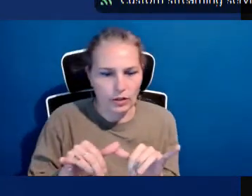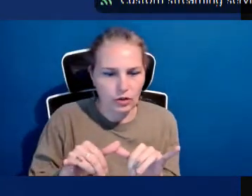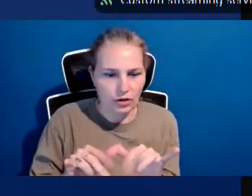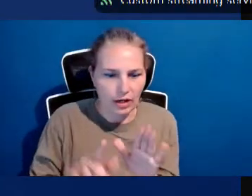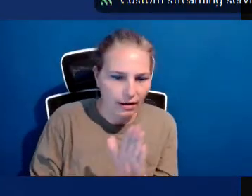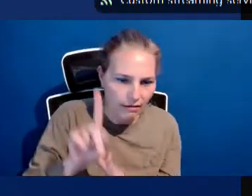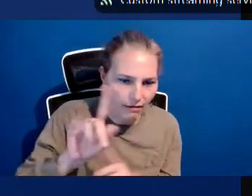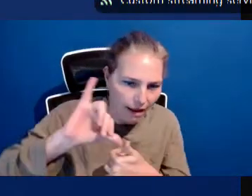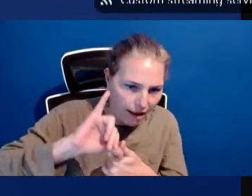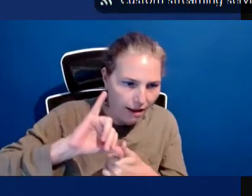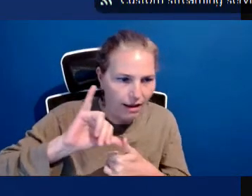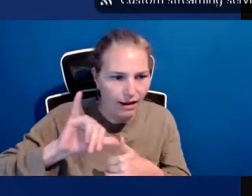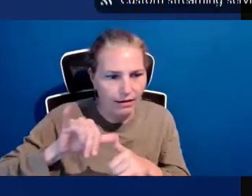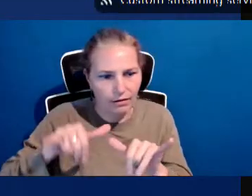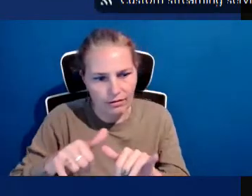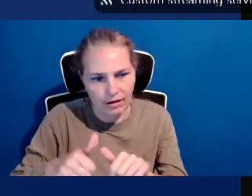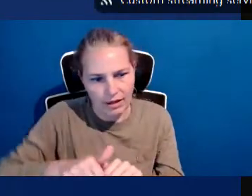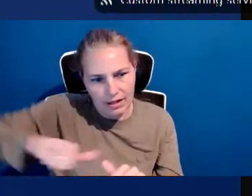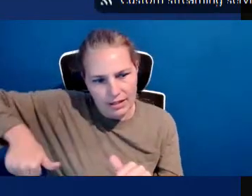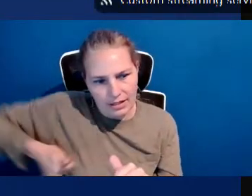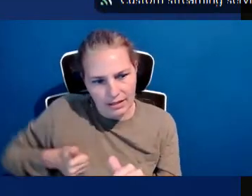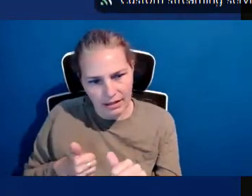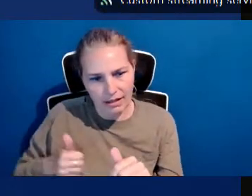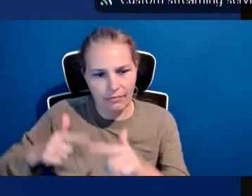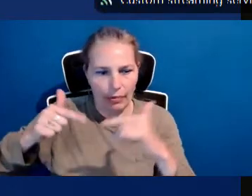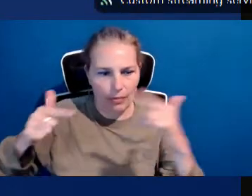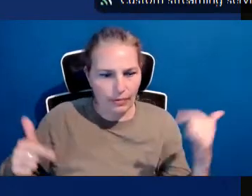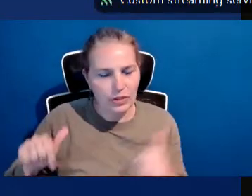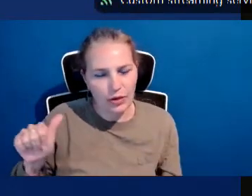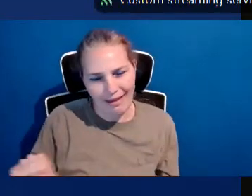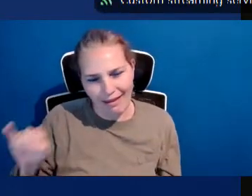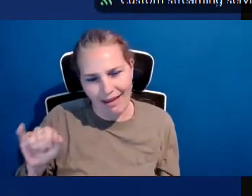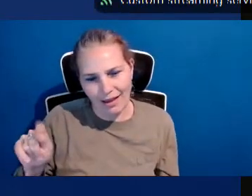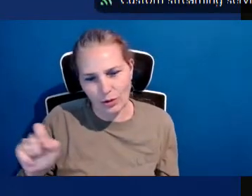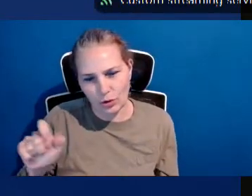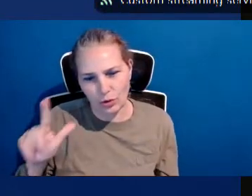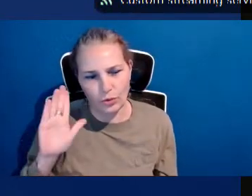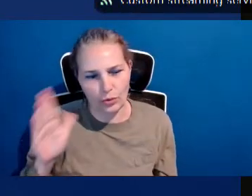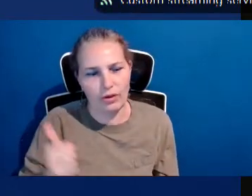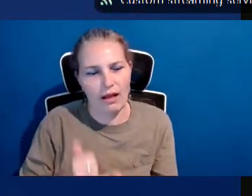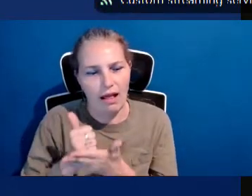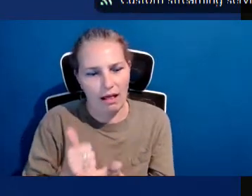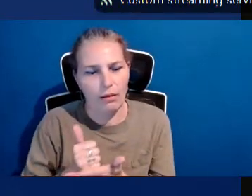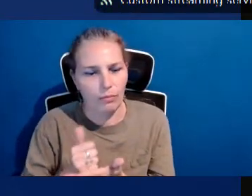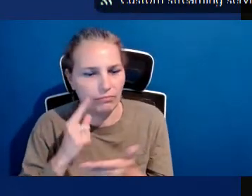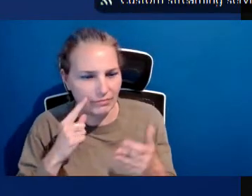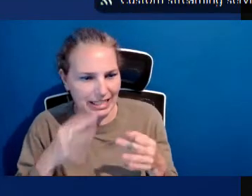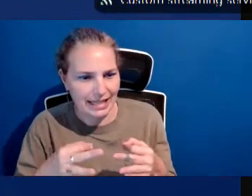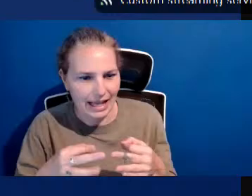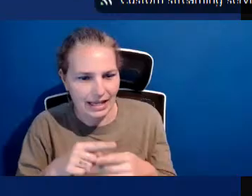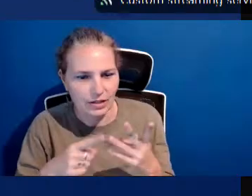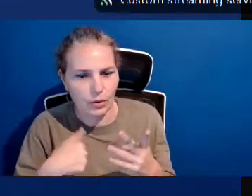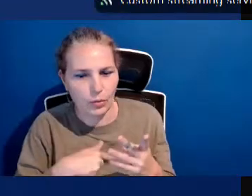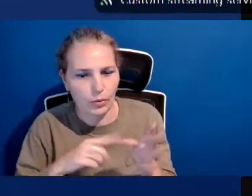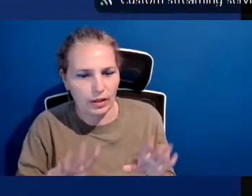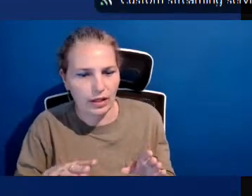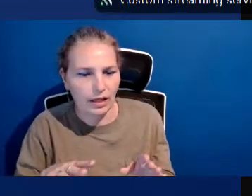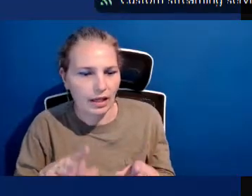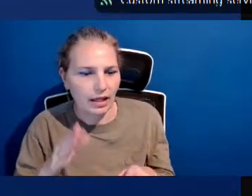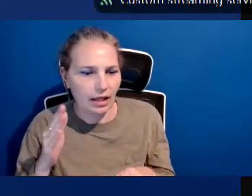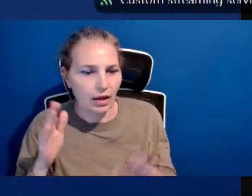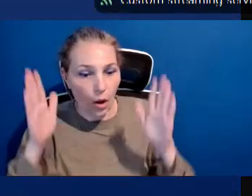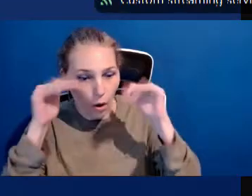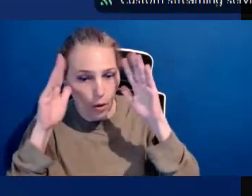for folks who choose to use it. And so we expect that our planners will have more time providing services